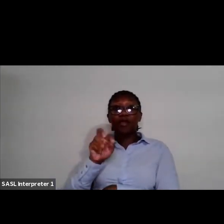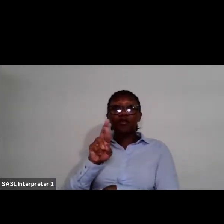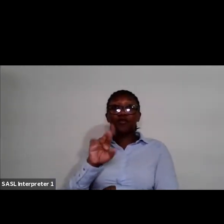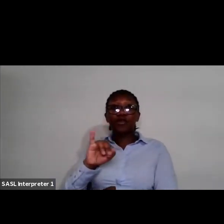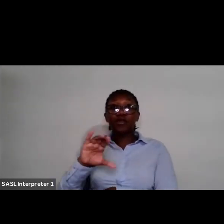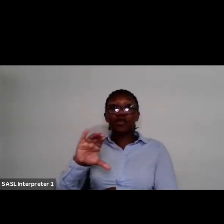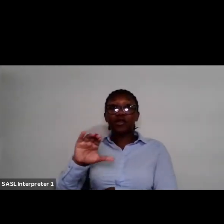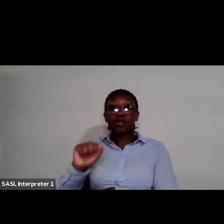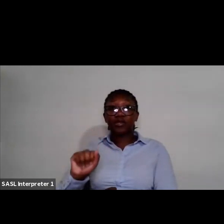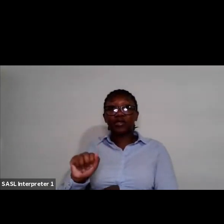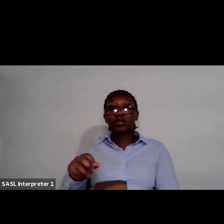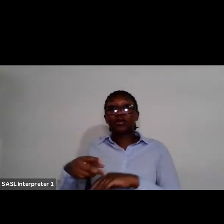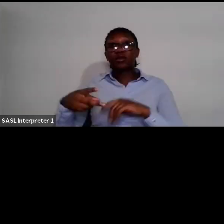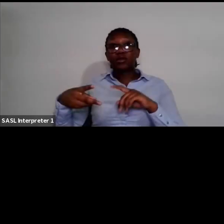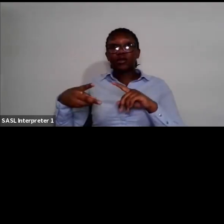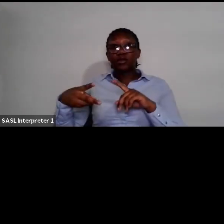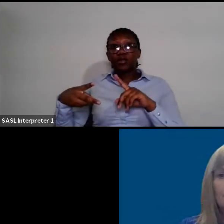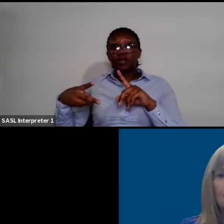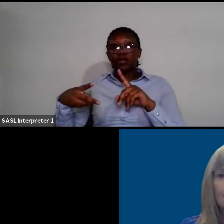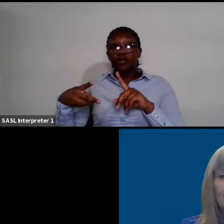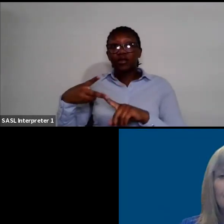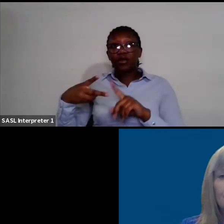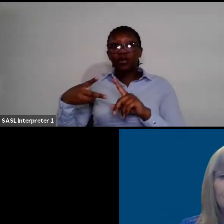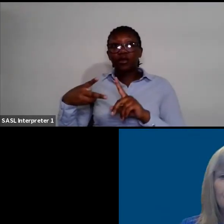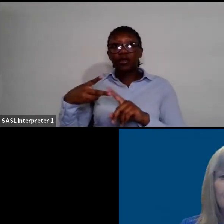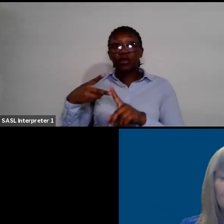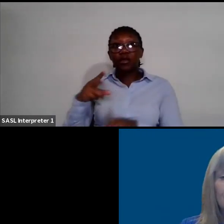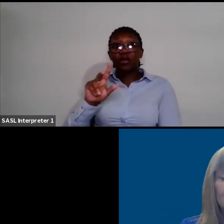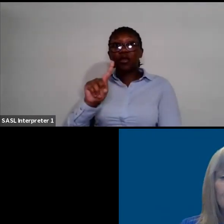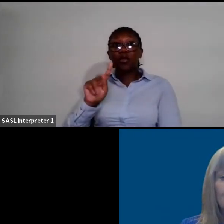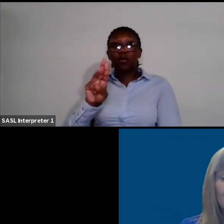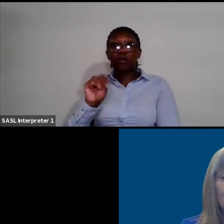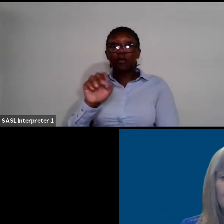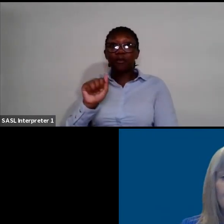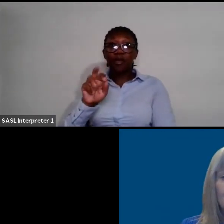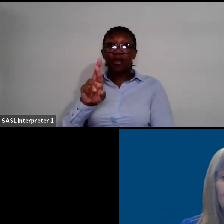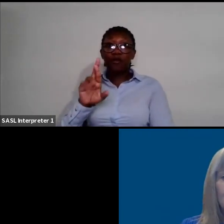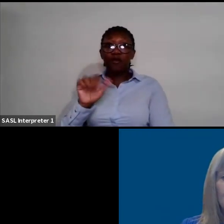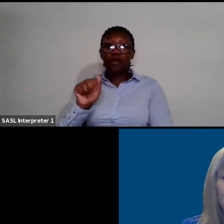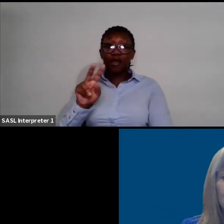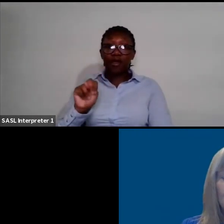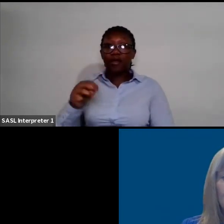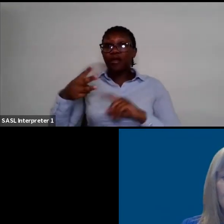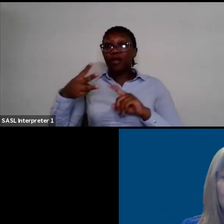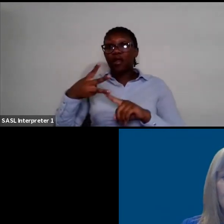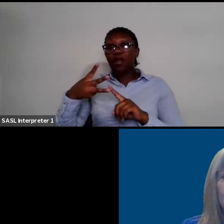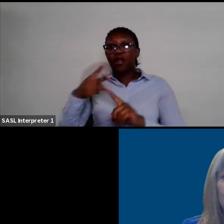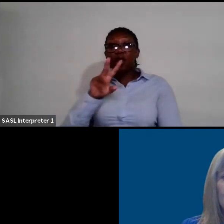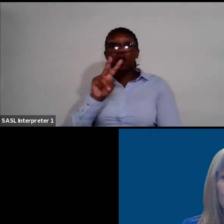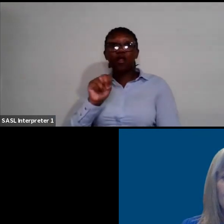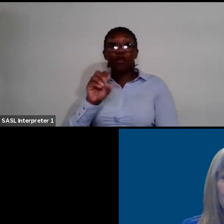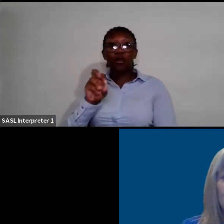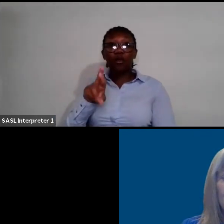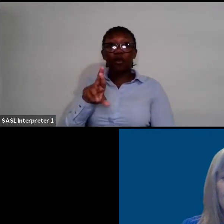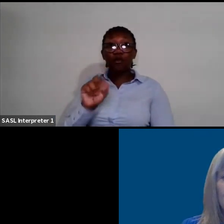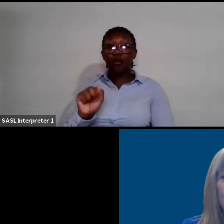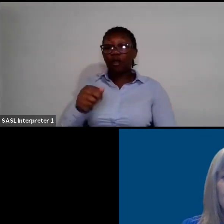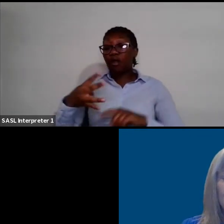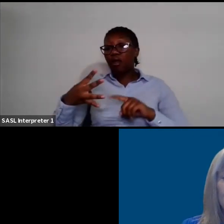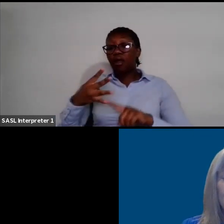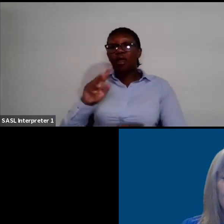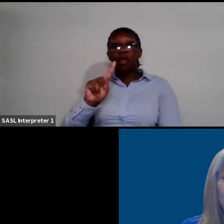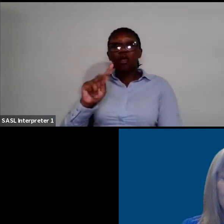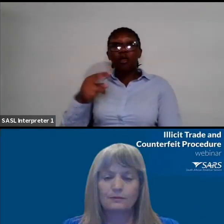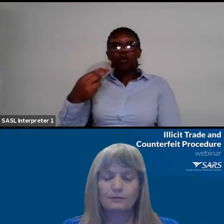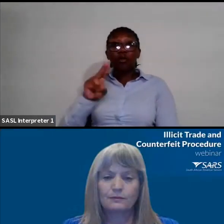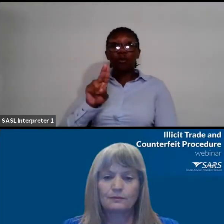got Kumaran Moodley, I've got Nora, I've got Kumbula, as well